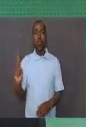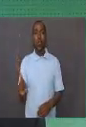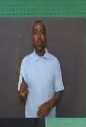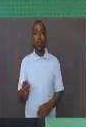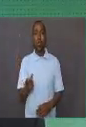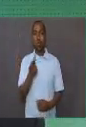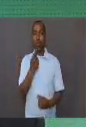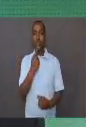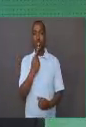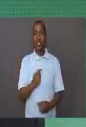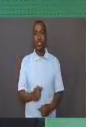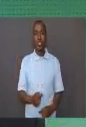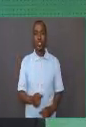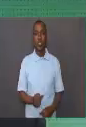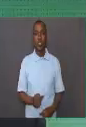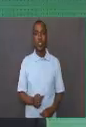proteins,